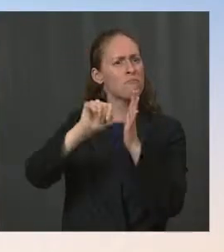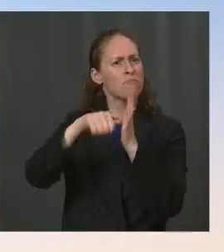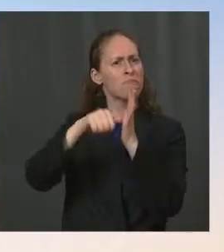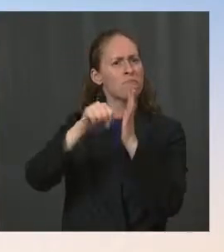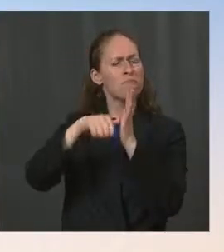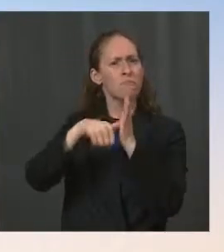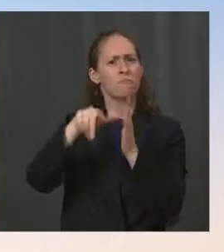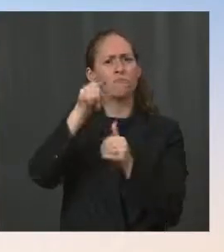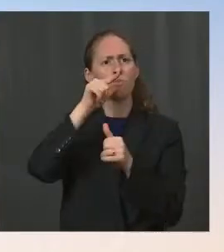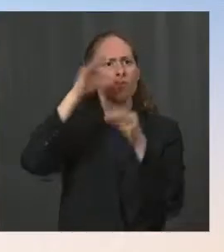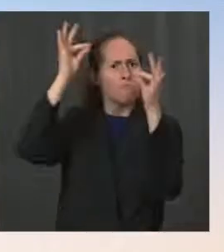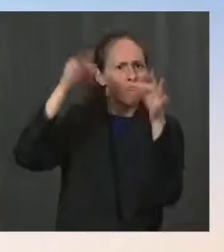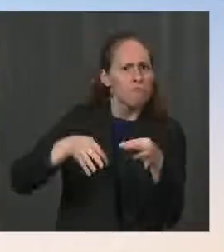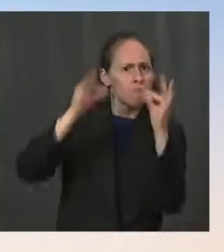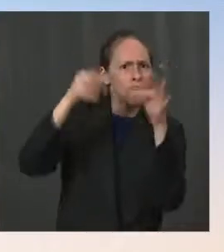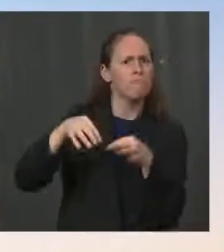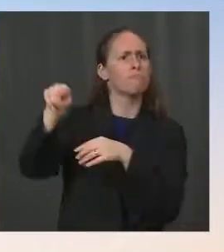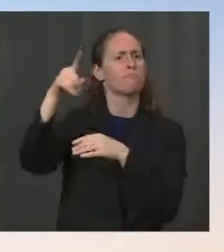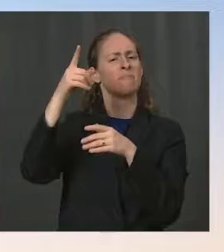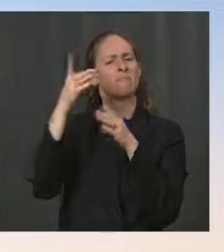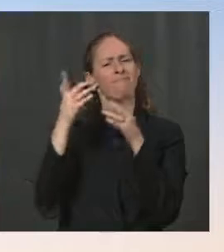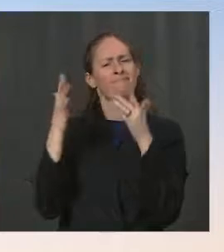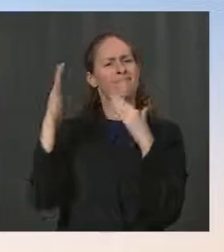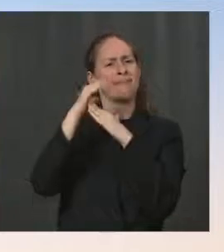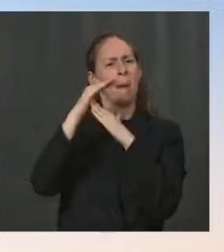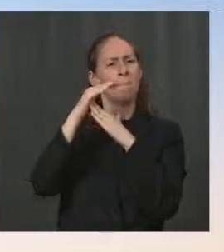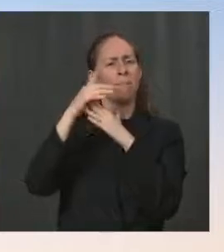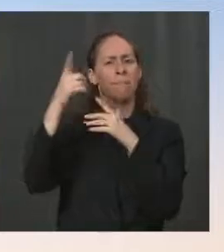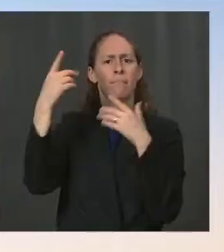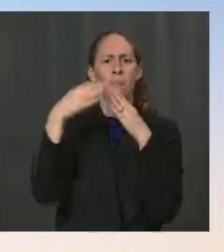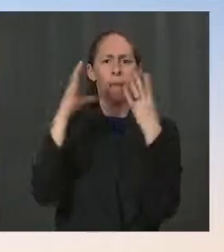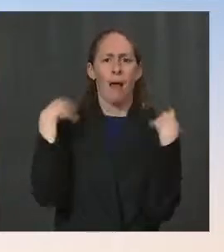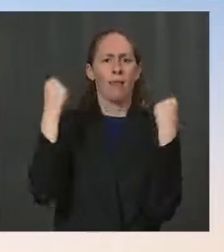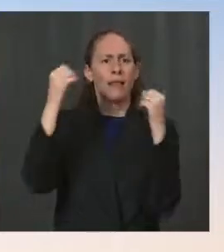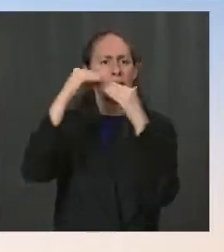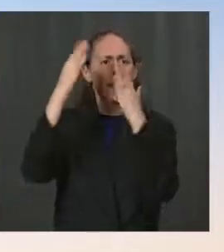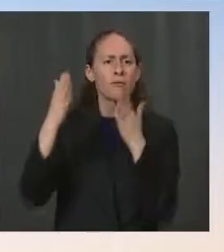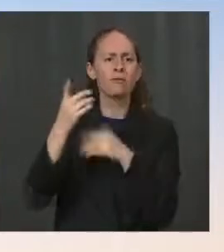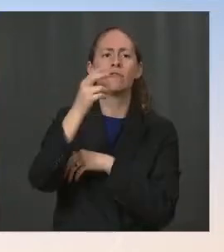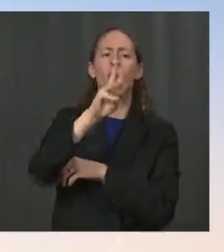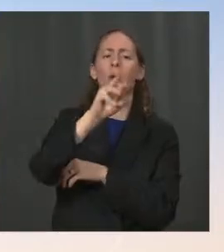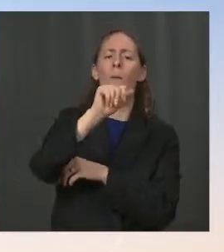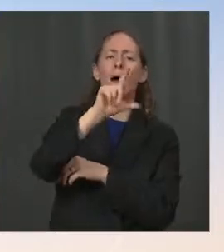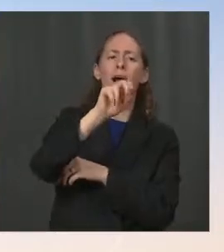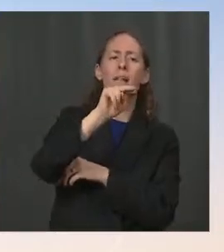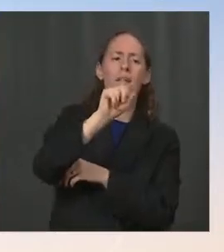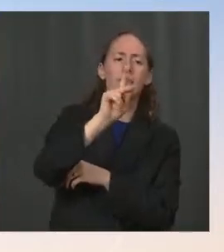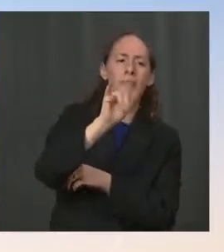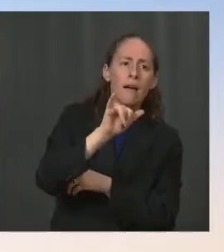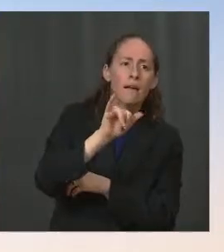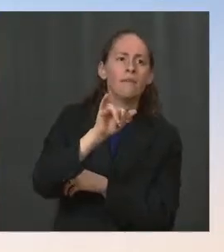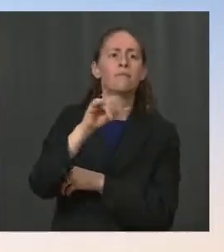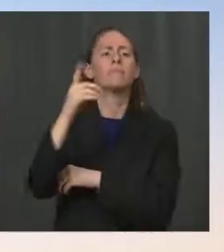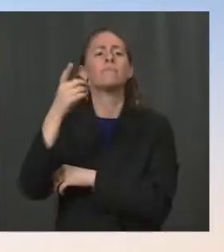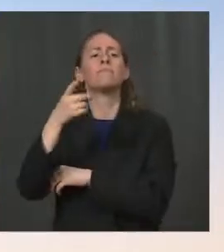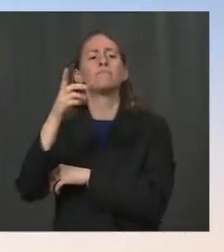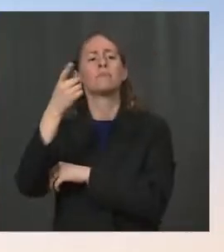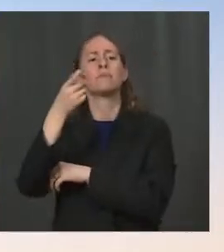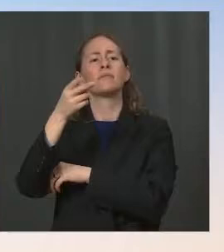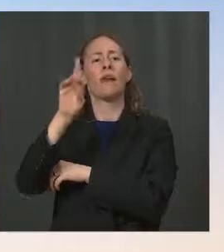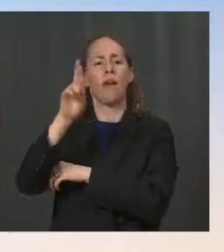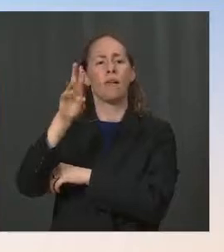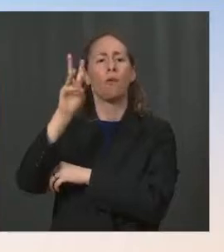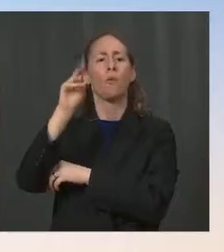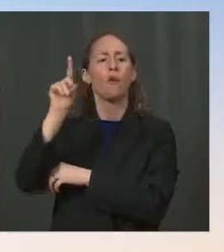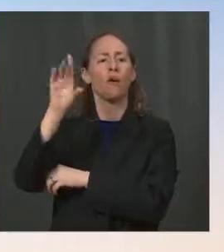officials, everyone from Dr. Rochelle Walensky, the head of the CDC, Dr. Janet Woodcock, acting FDA commissioner, Dr. Francis